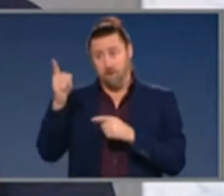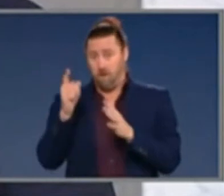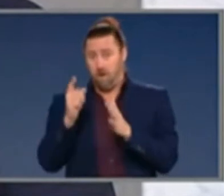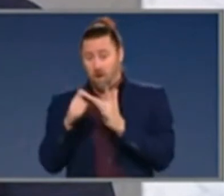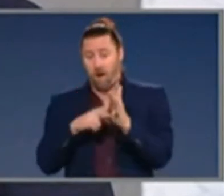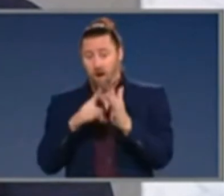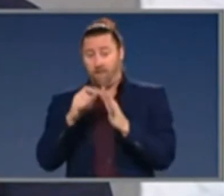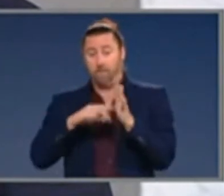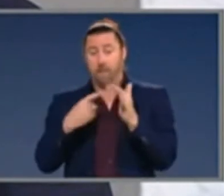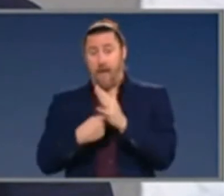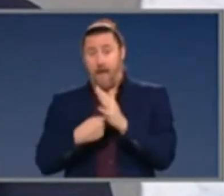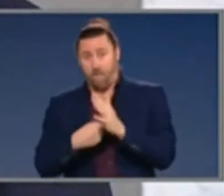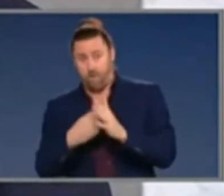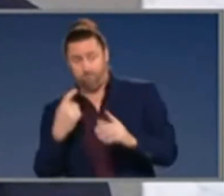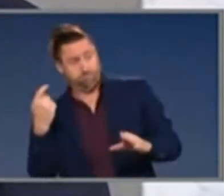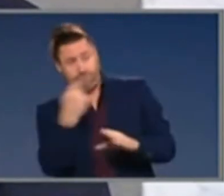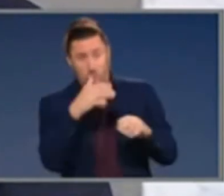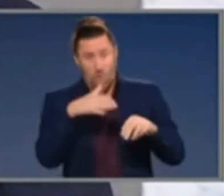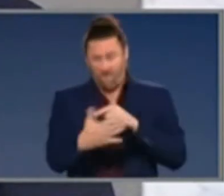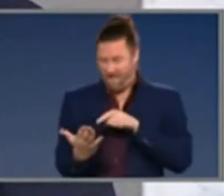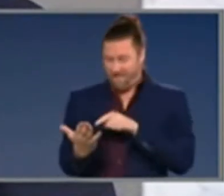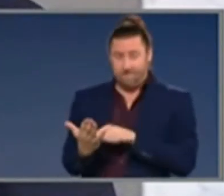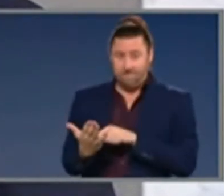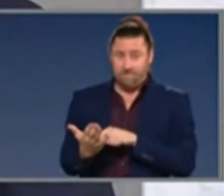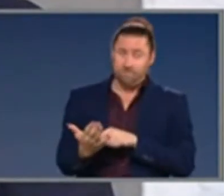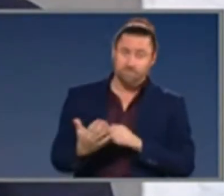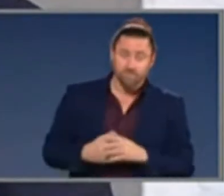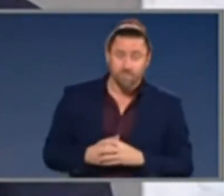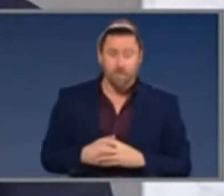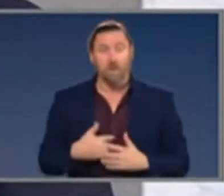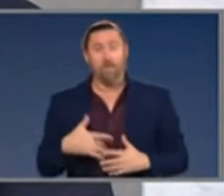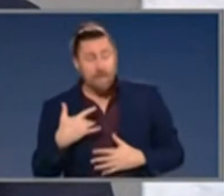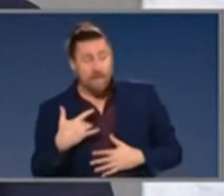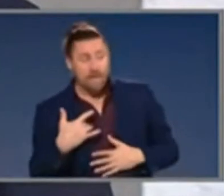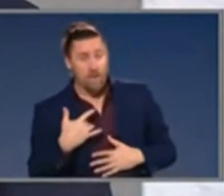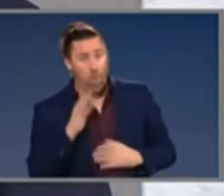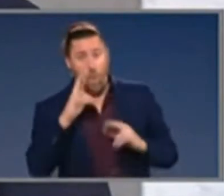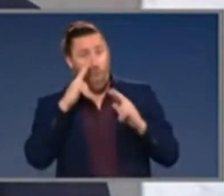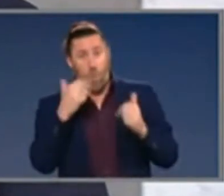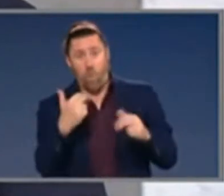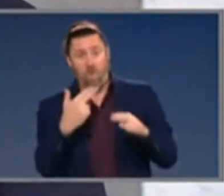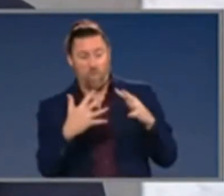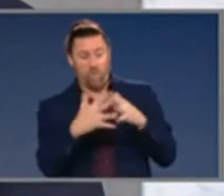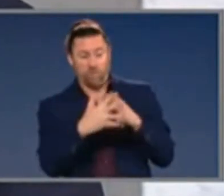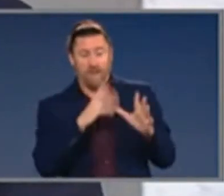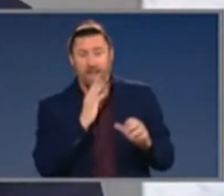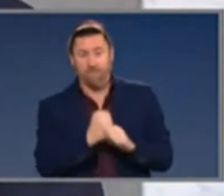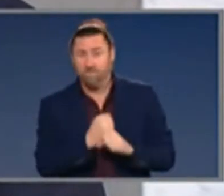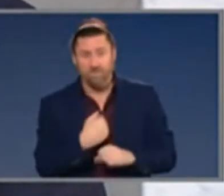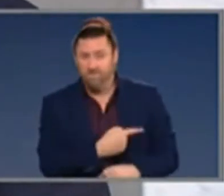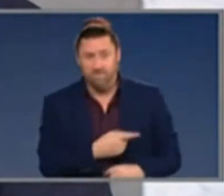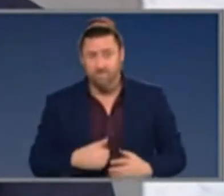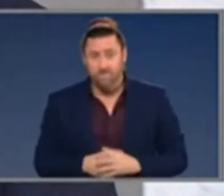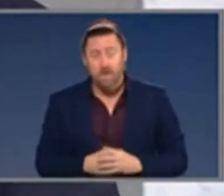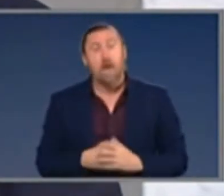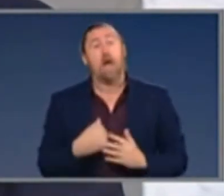being reviewed in this case will not fall in the Western Australian government's favour. And what I'm keen